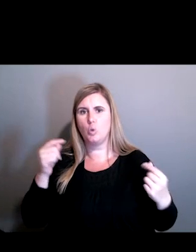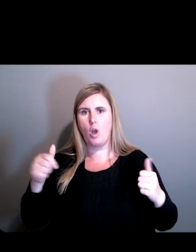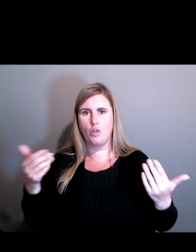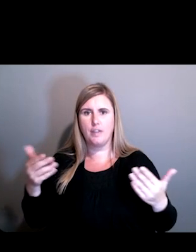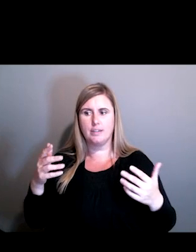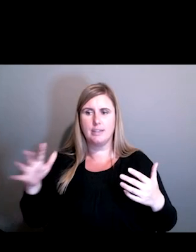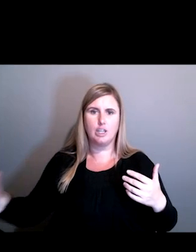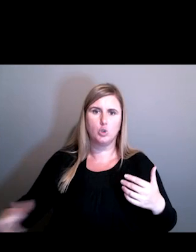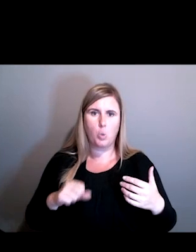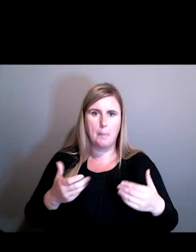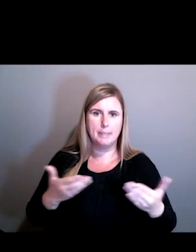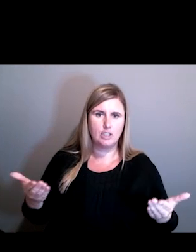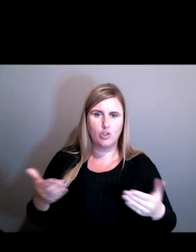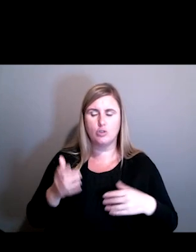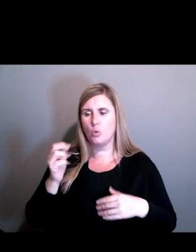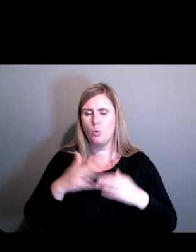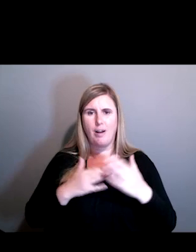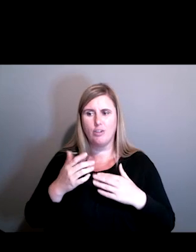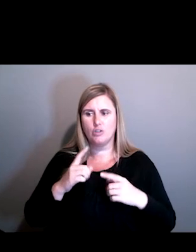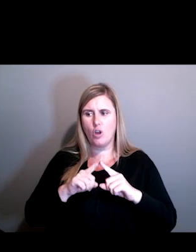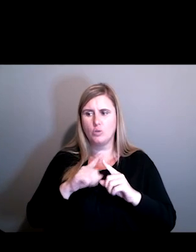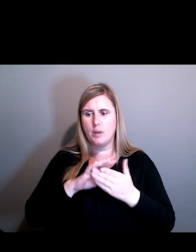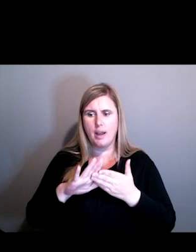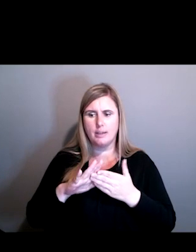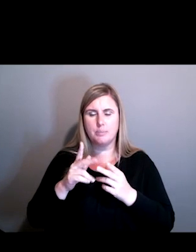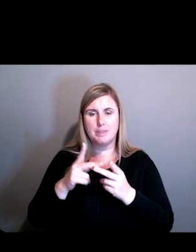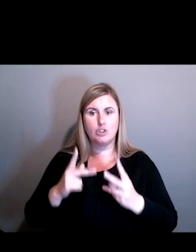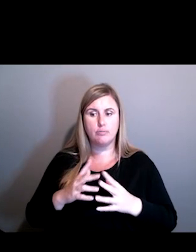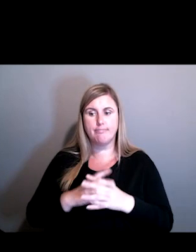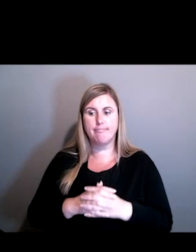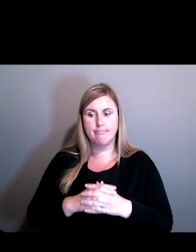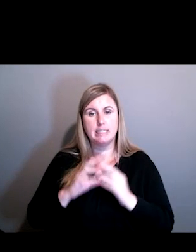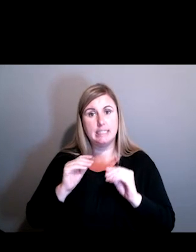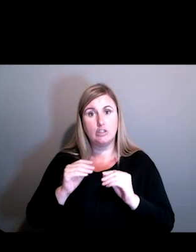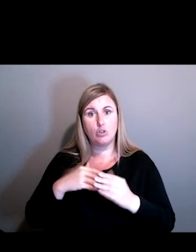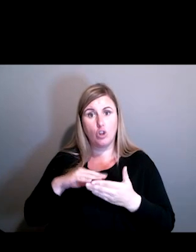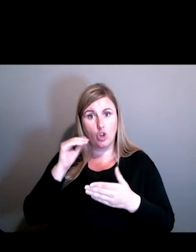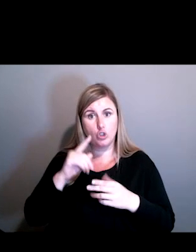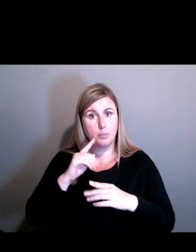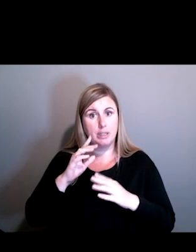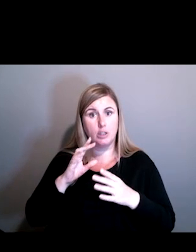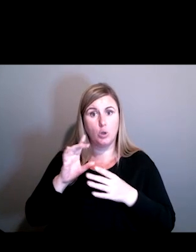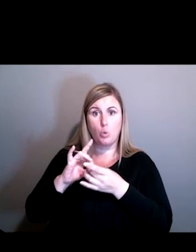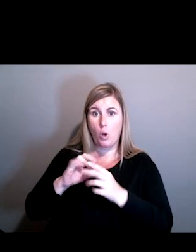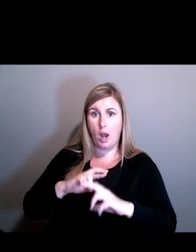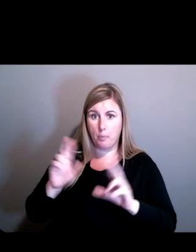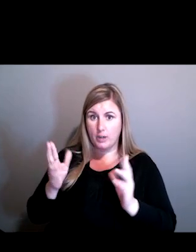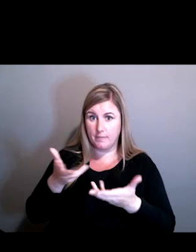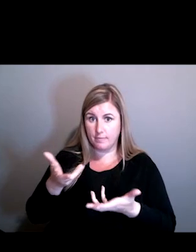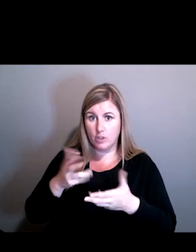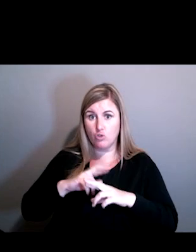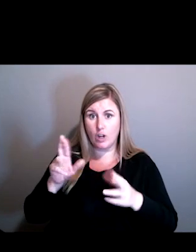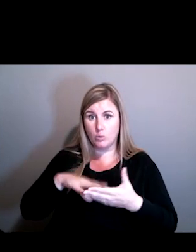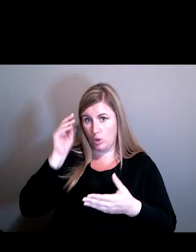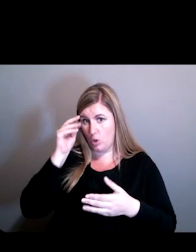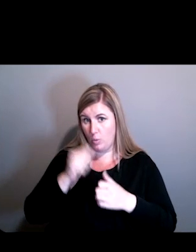things like swipe materials or whatever. It's also a nice position to teach our learners to be cooperative and to learn when